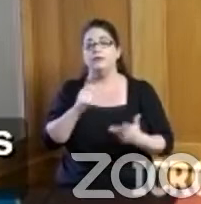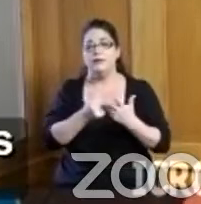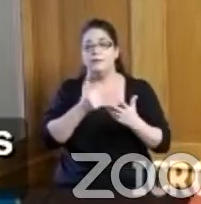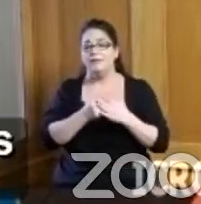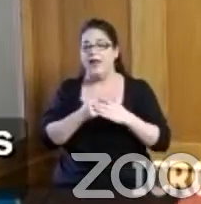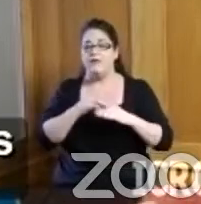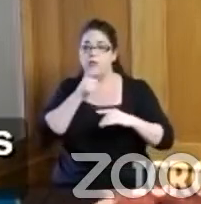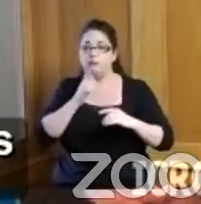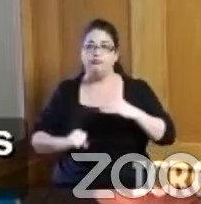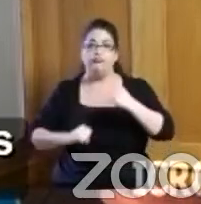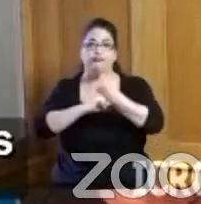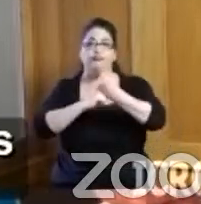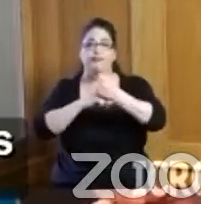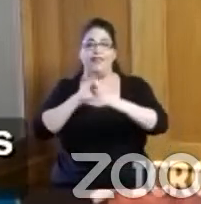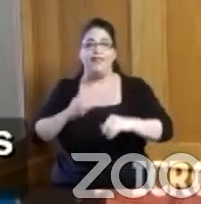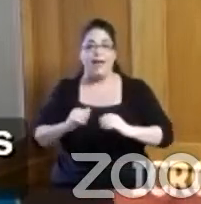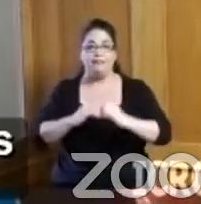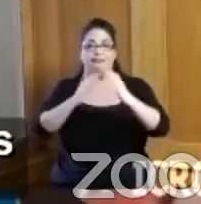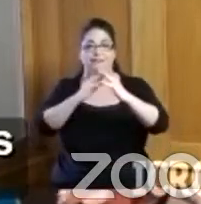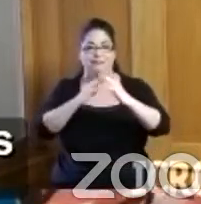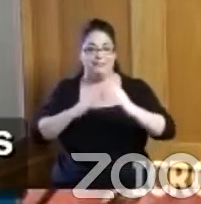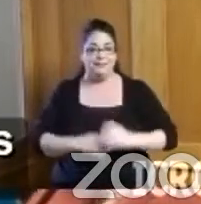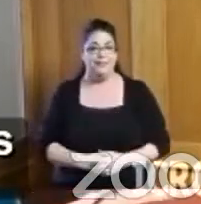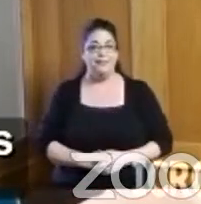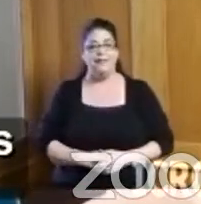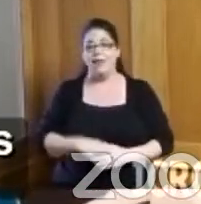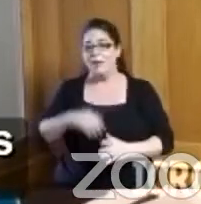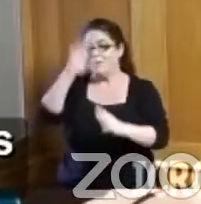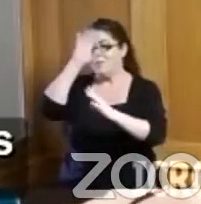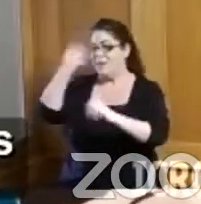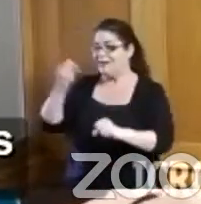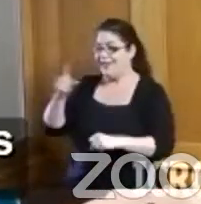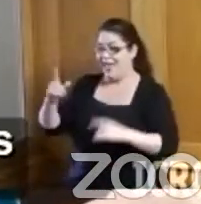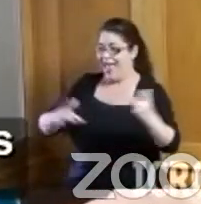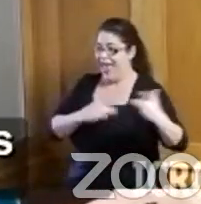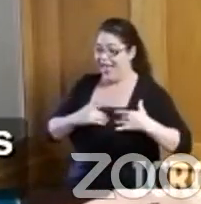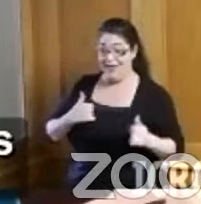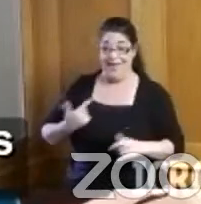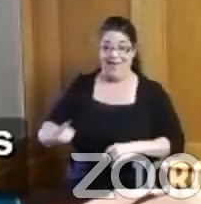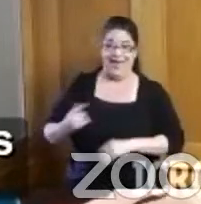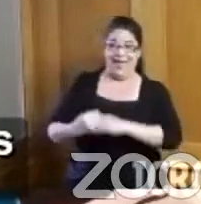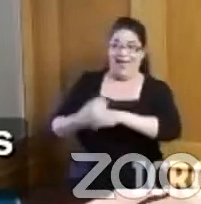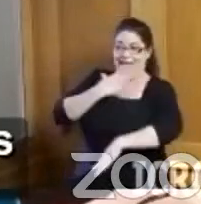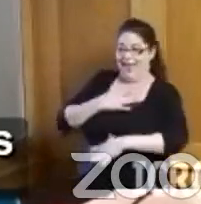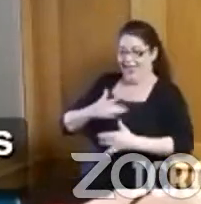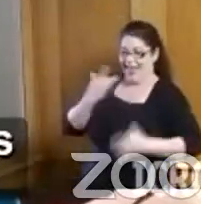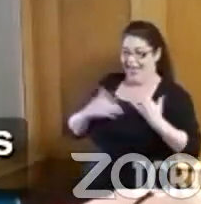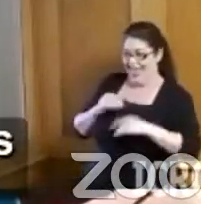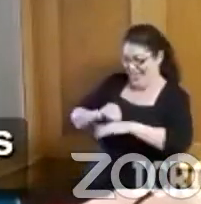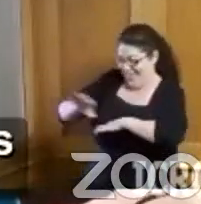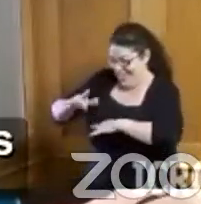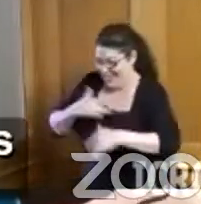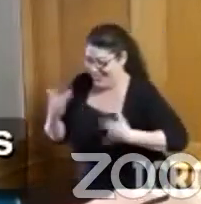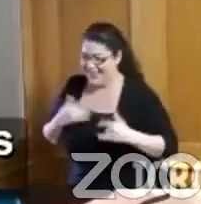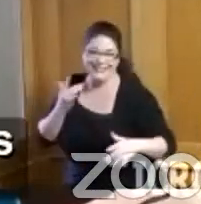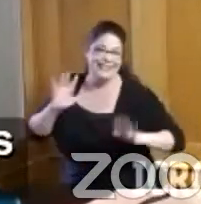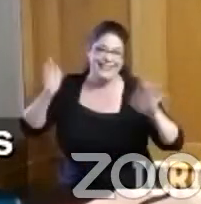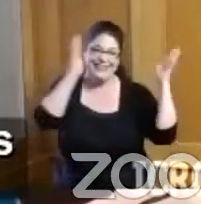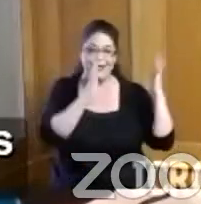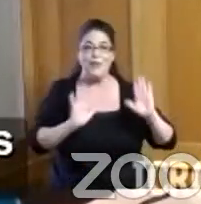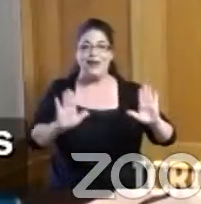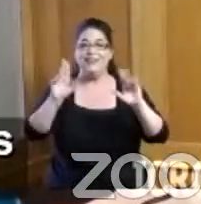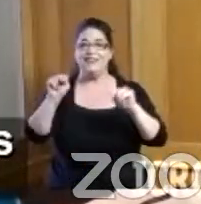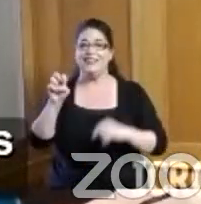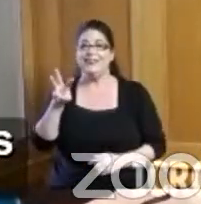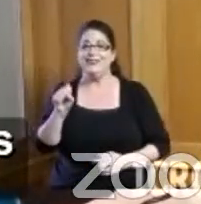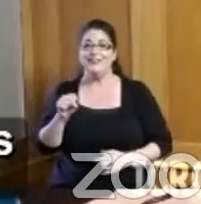So just wanted to say that it's just, Madam President gets excited and then I get excited and we're like, oh, this good news. It's just so much good news. This